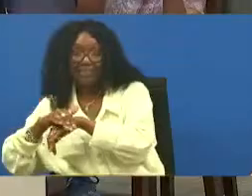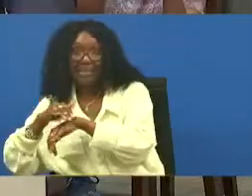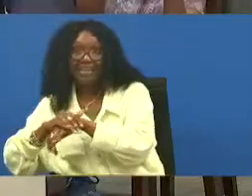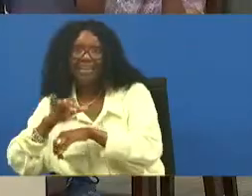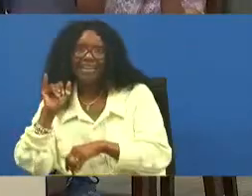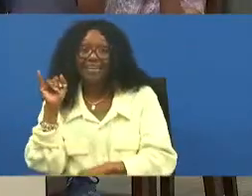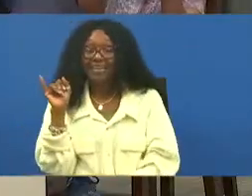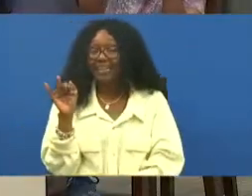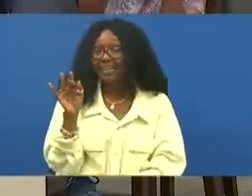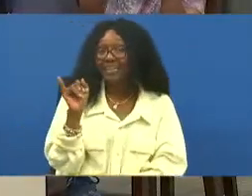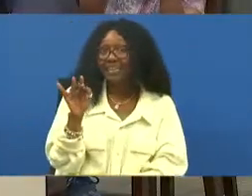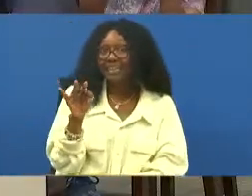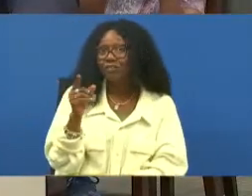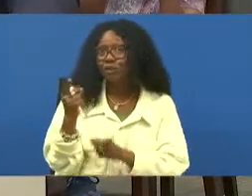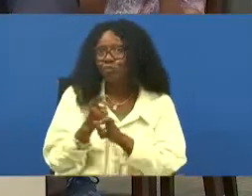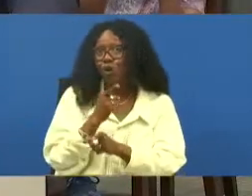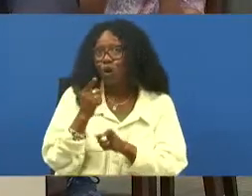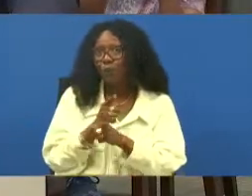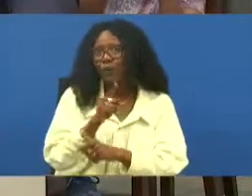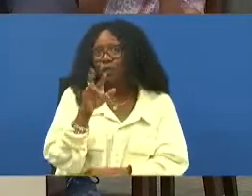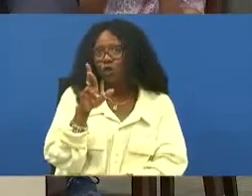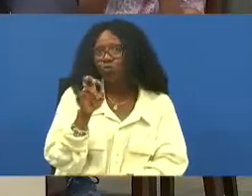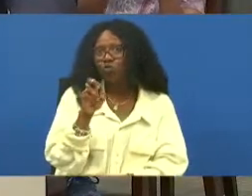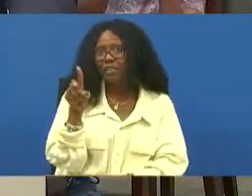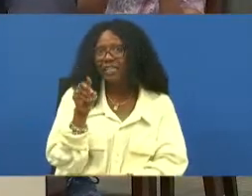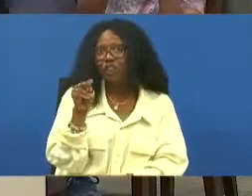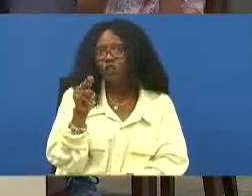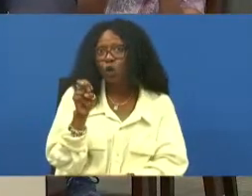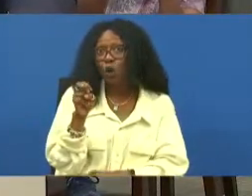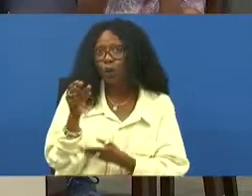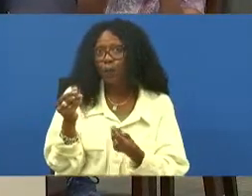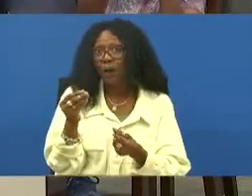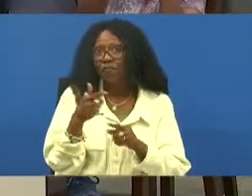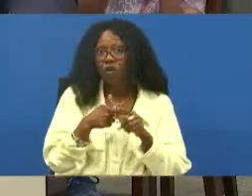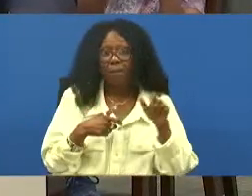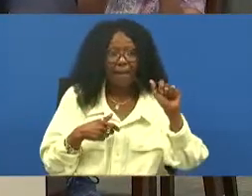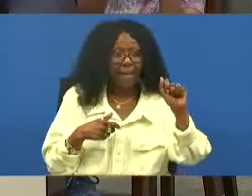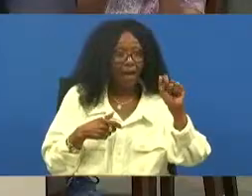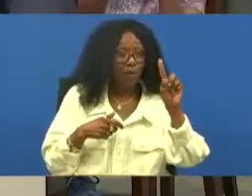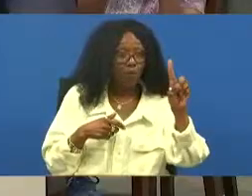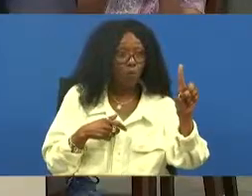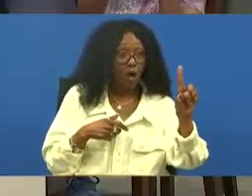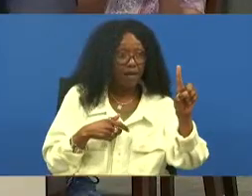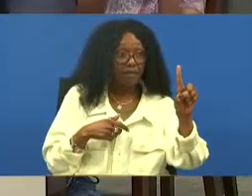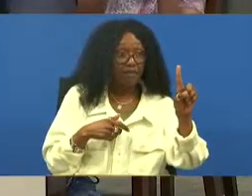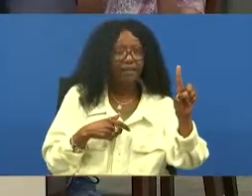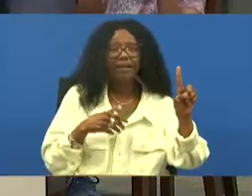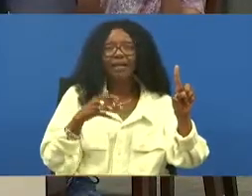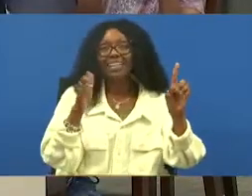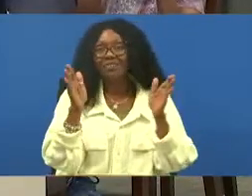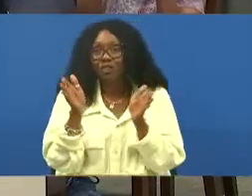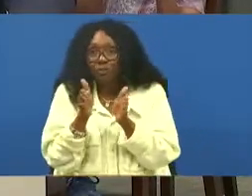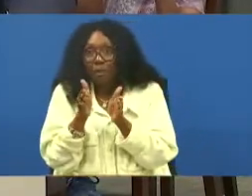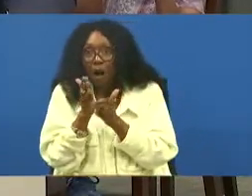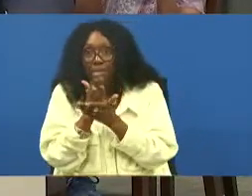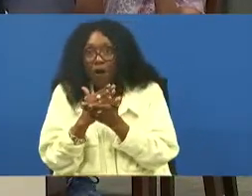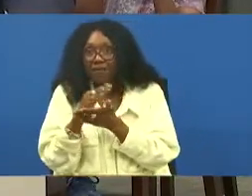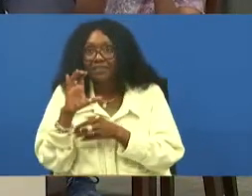whether or not it's appropriate to rezone the property. From A1, there is a small portion of C2 to